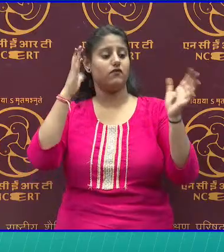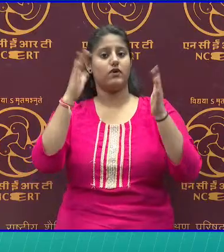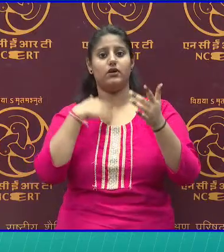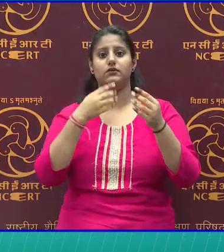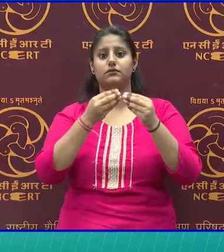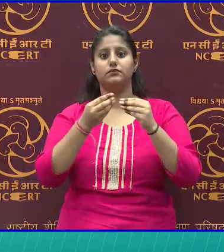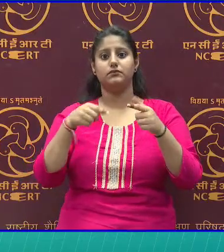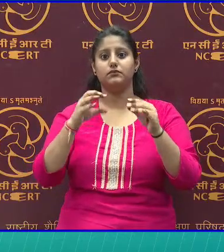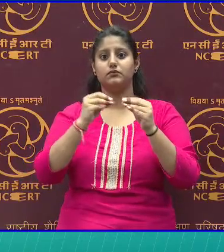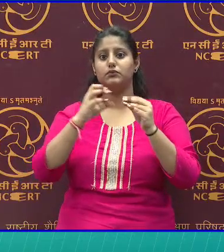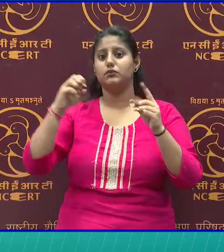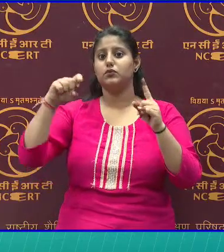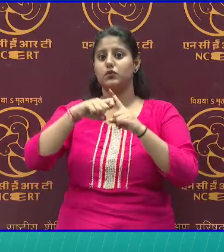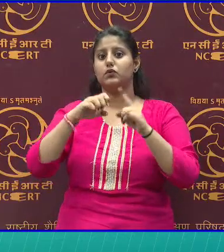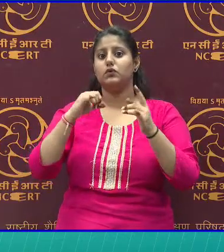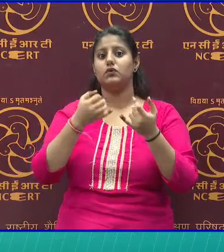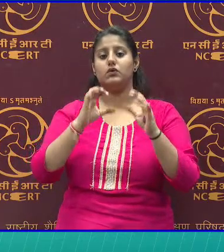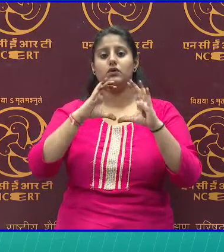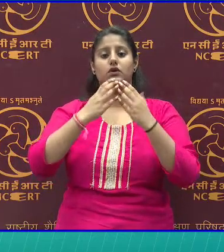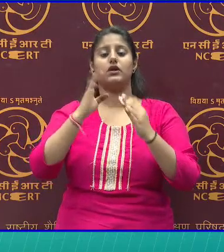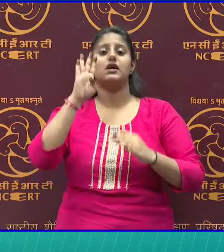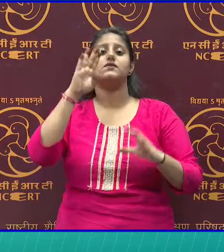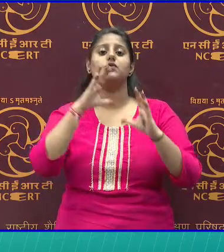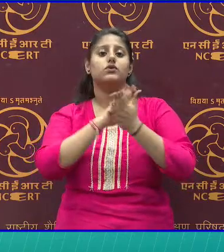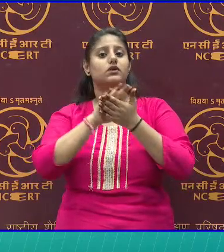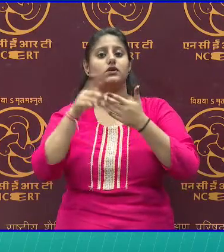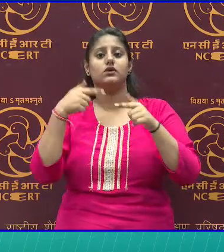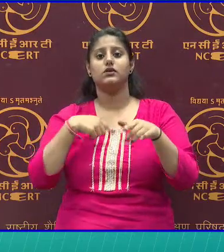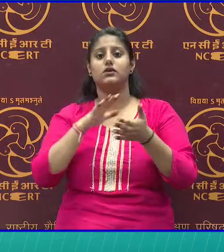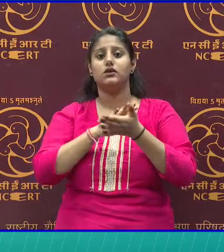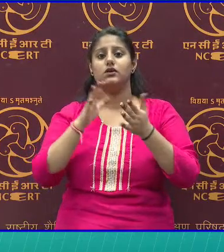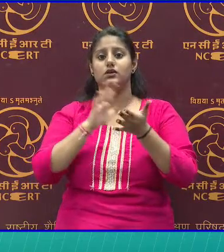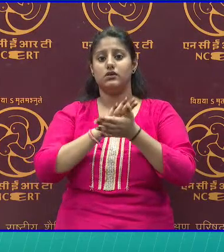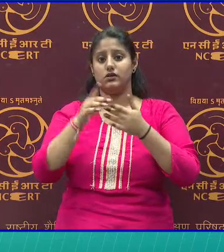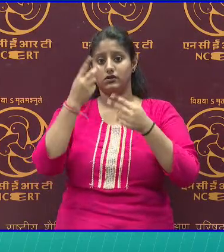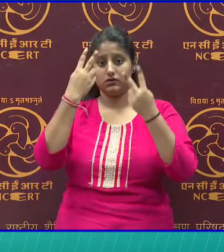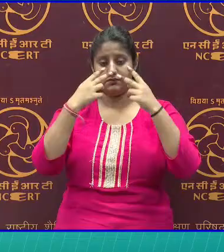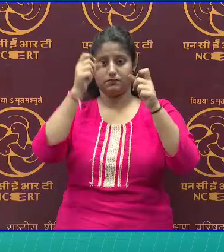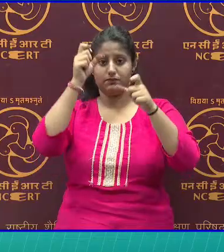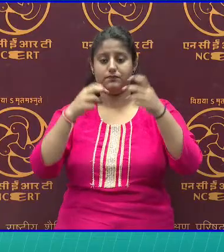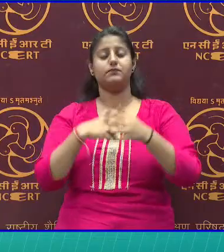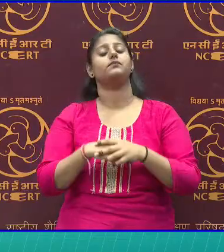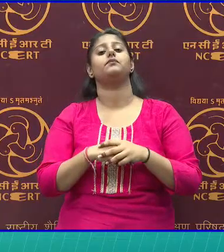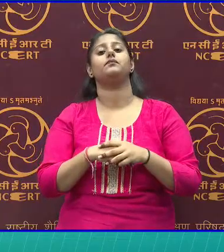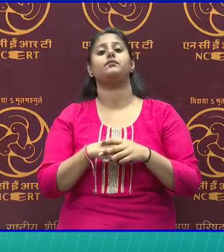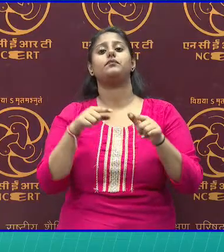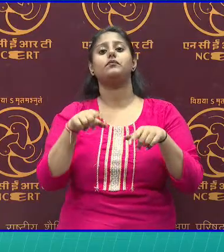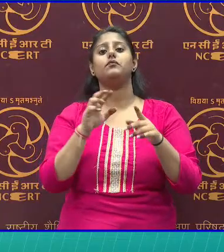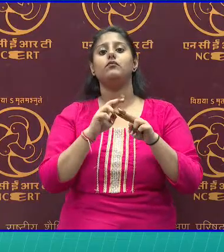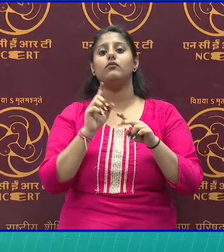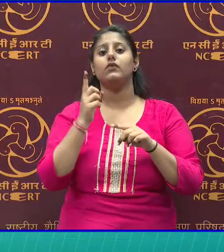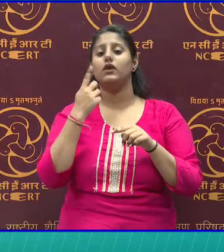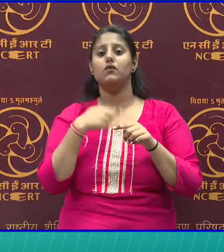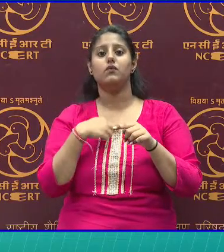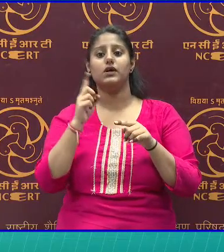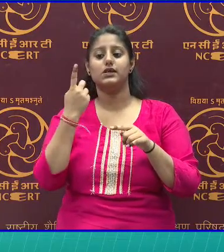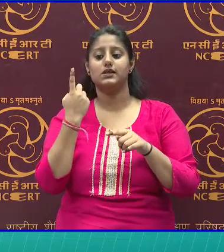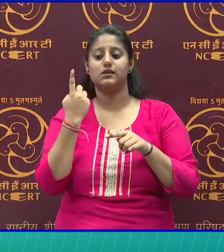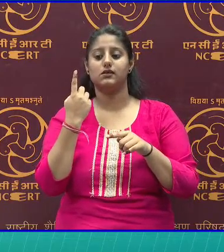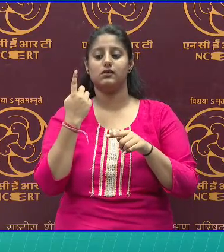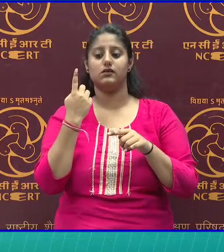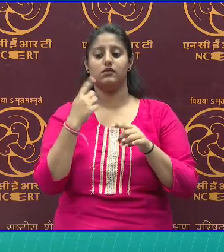us and the book Our Wondrous World of Class 4 in this series Transformational Teaching for Class 4, the first one,